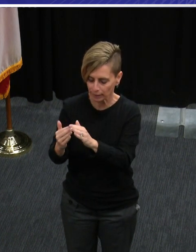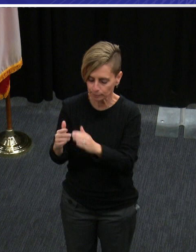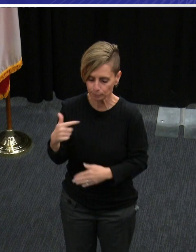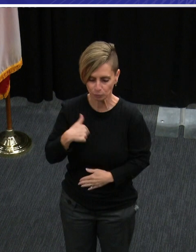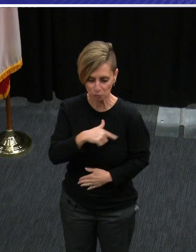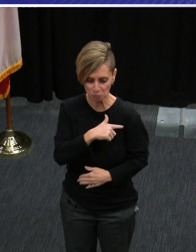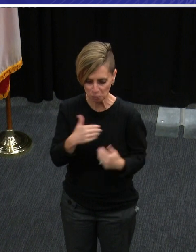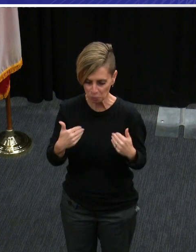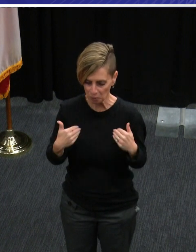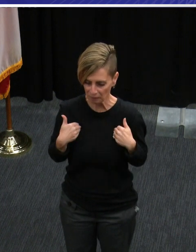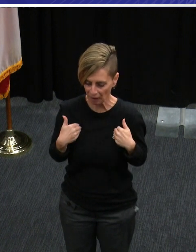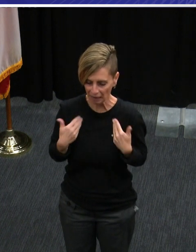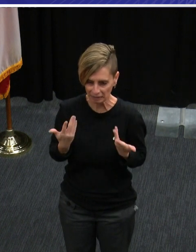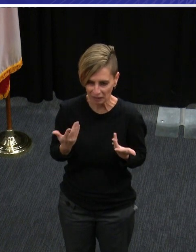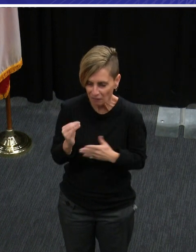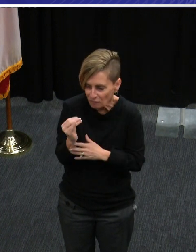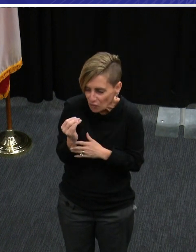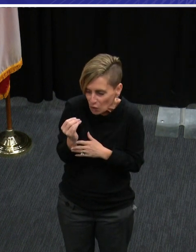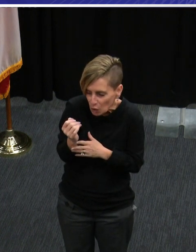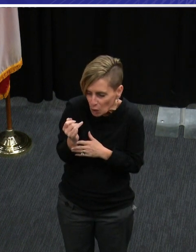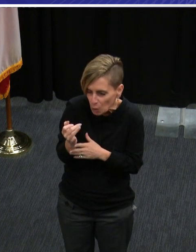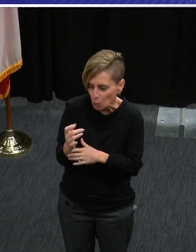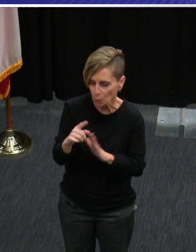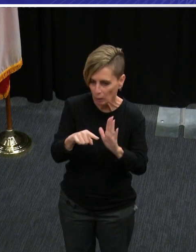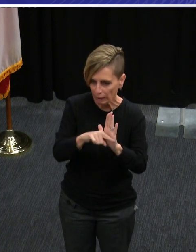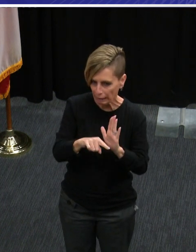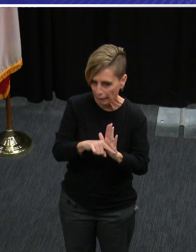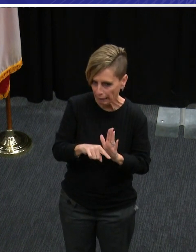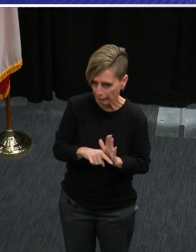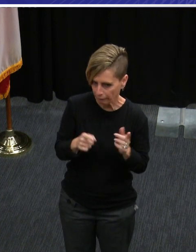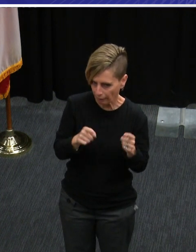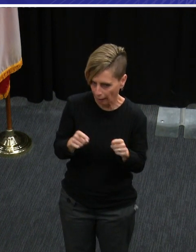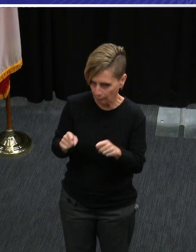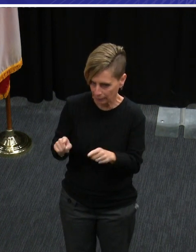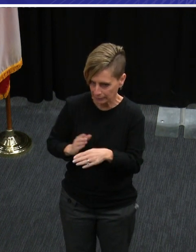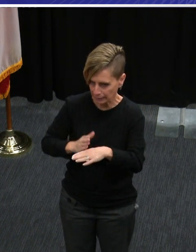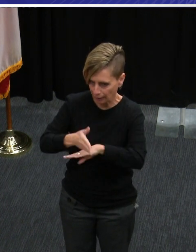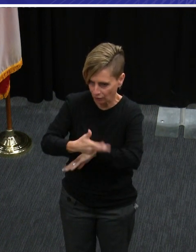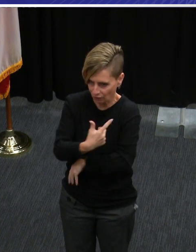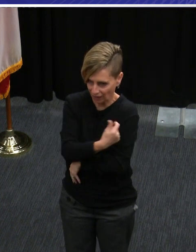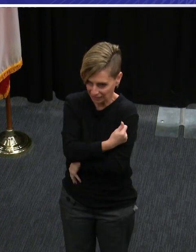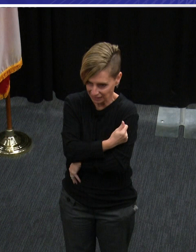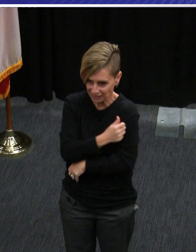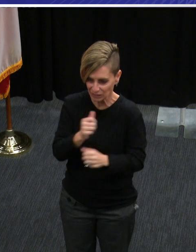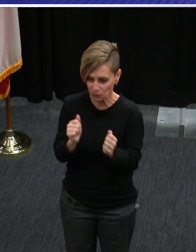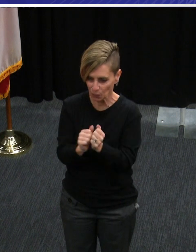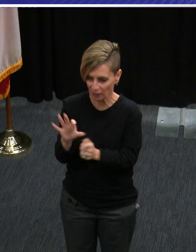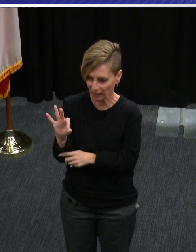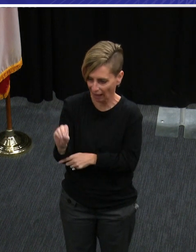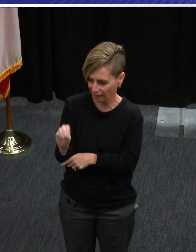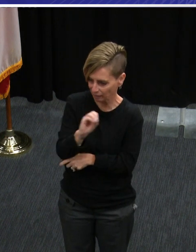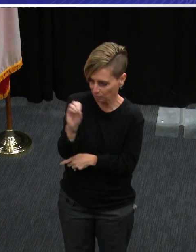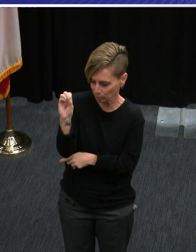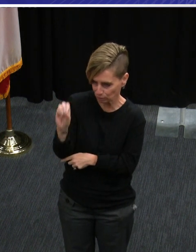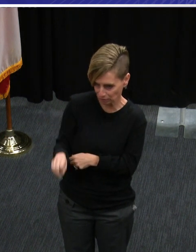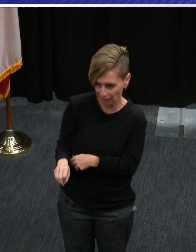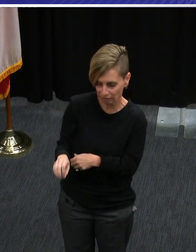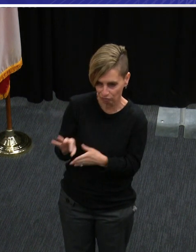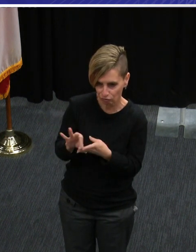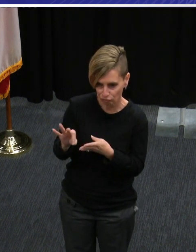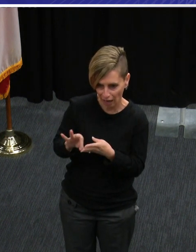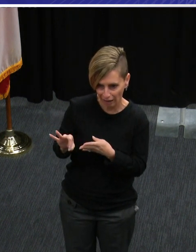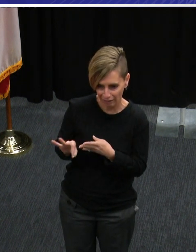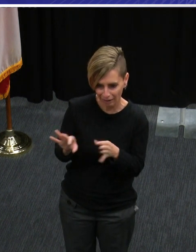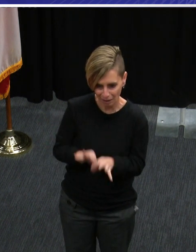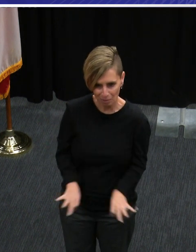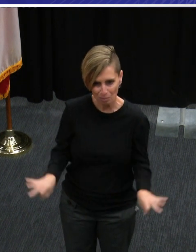if any, negative reactions so far that I'm aware of, which is great news. And with a 90% efficacy rate, it's important that a